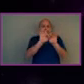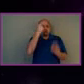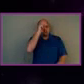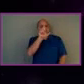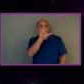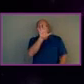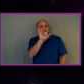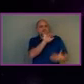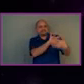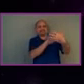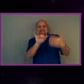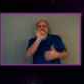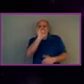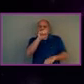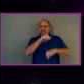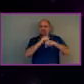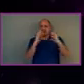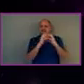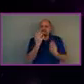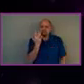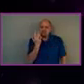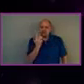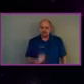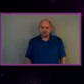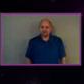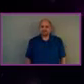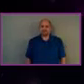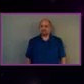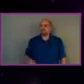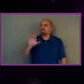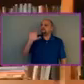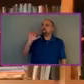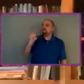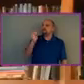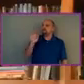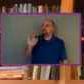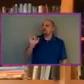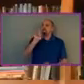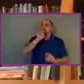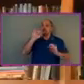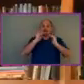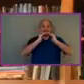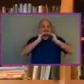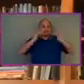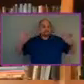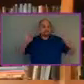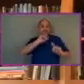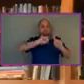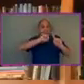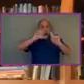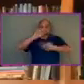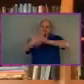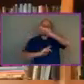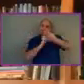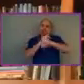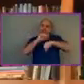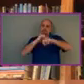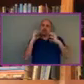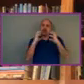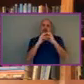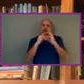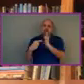them? Well, the diversity of the Trojan asteroids is a clue that they really had a very